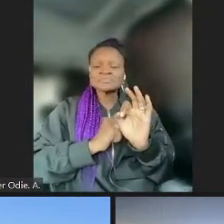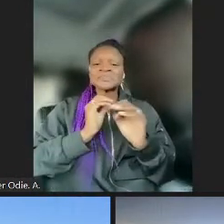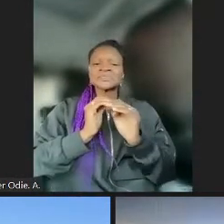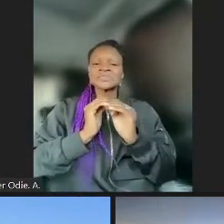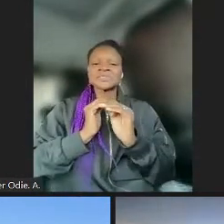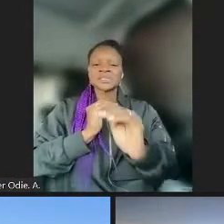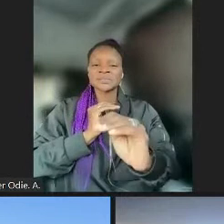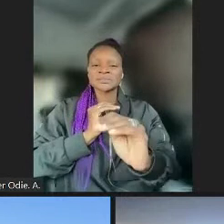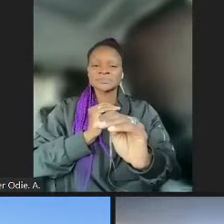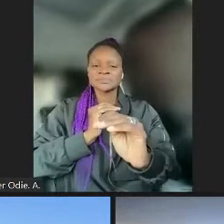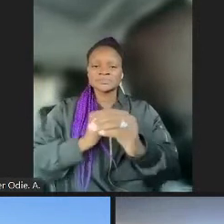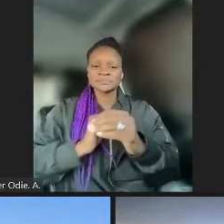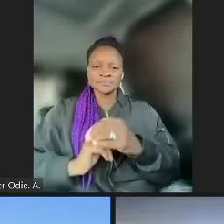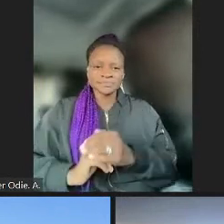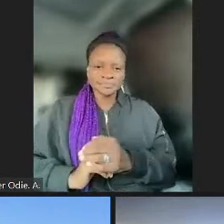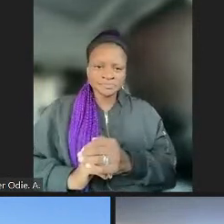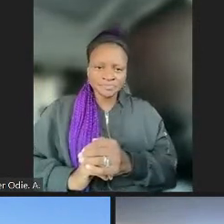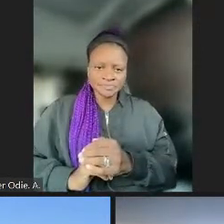Great.